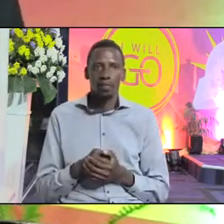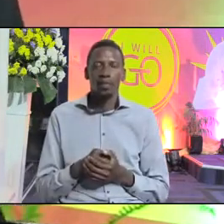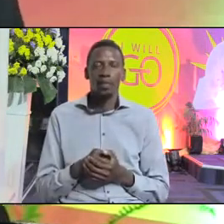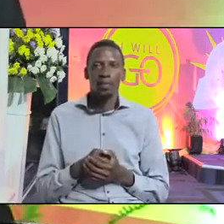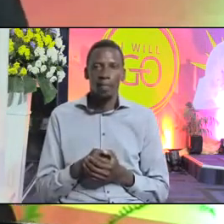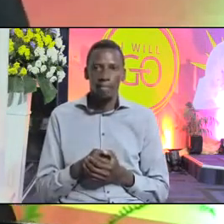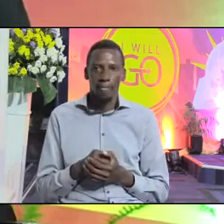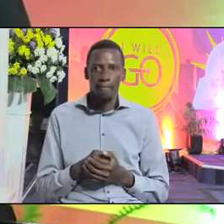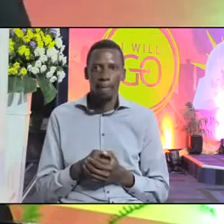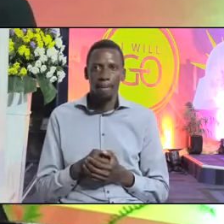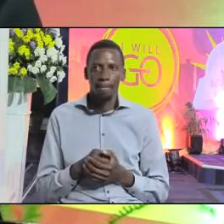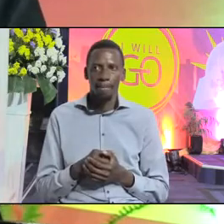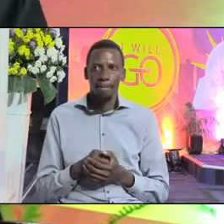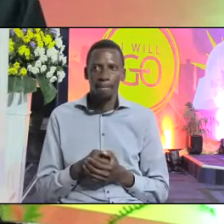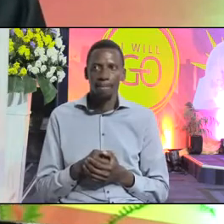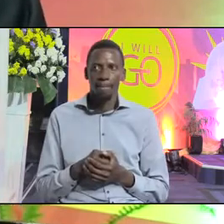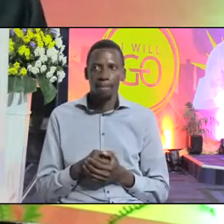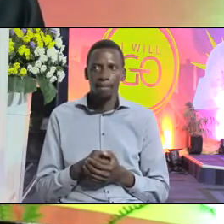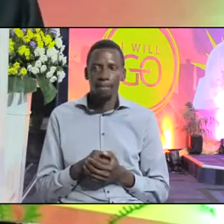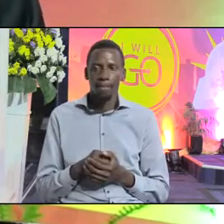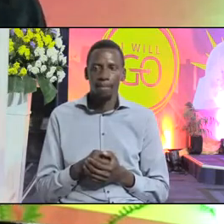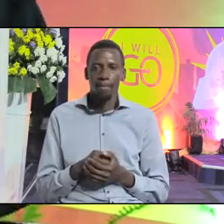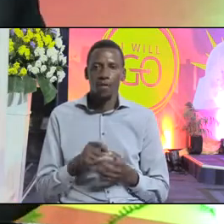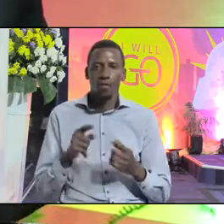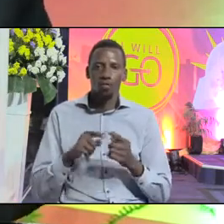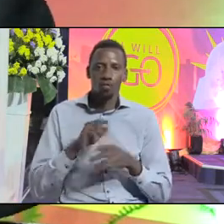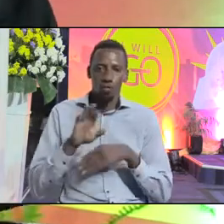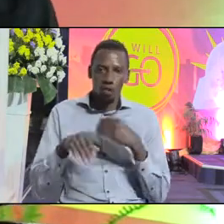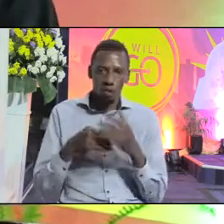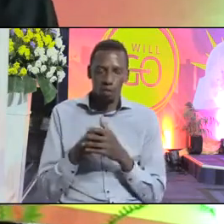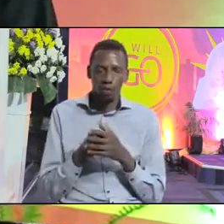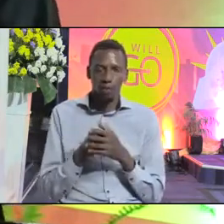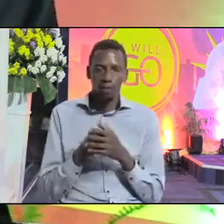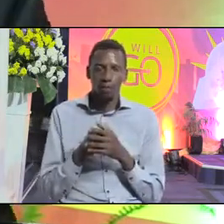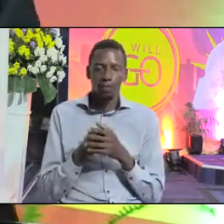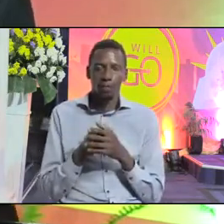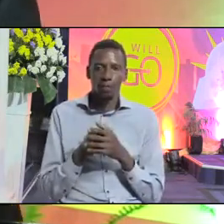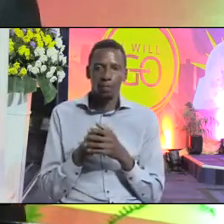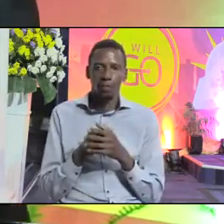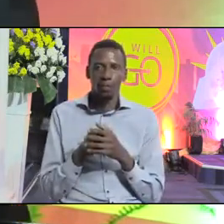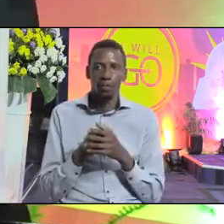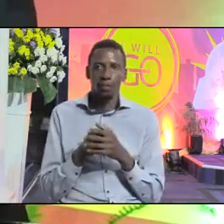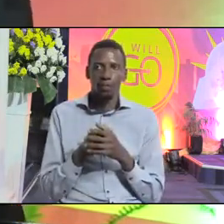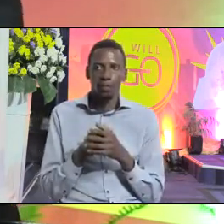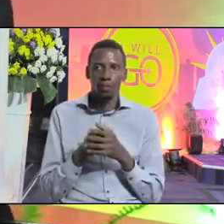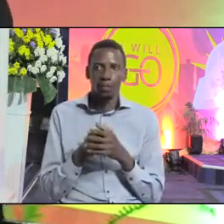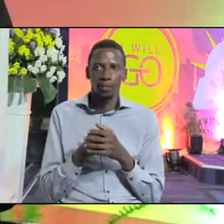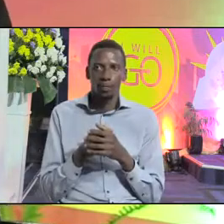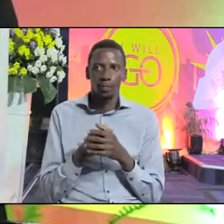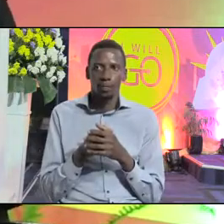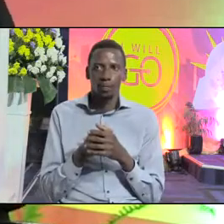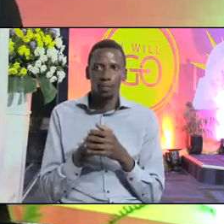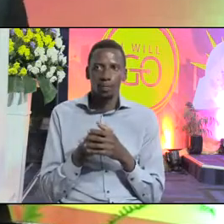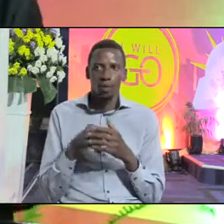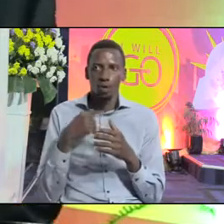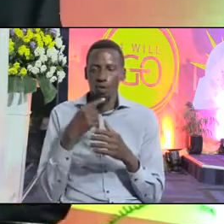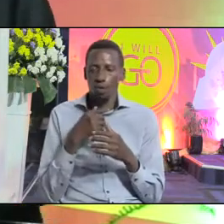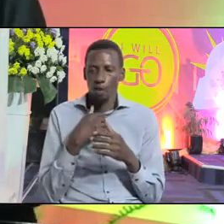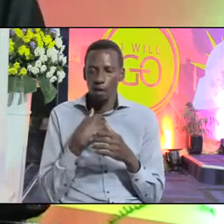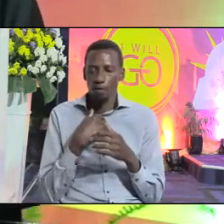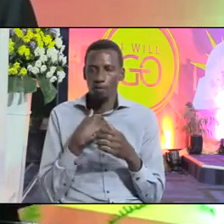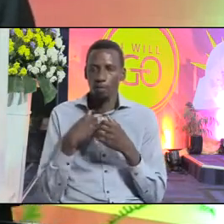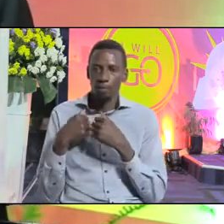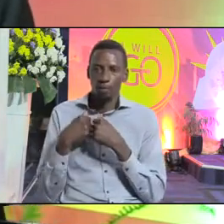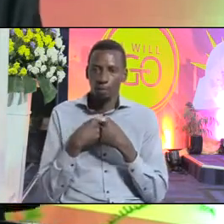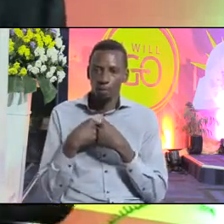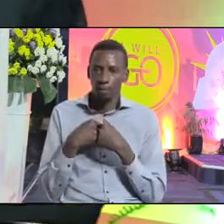be in Rome. Let's localize that. To all that just went through a terrible political